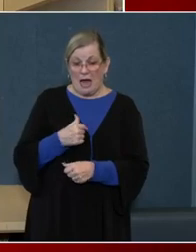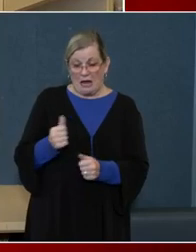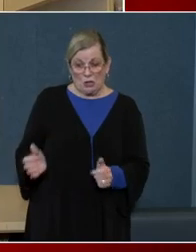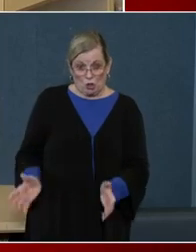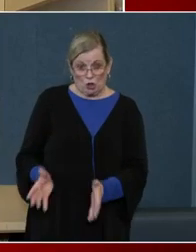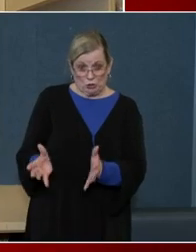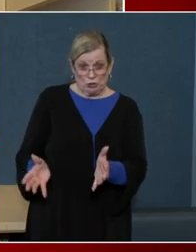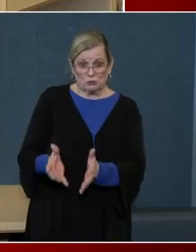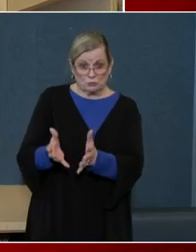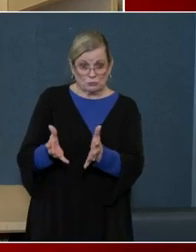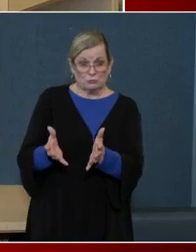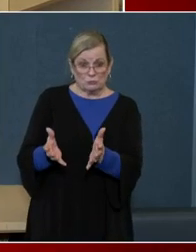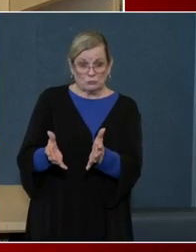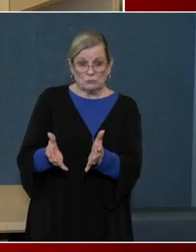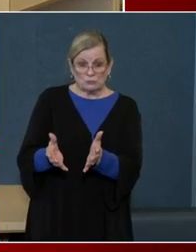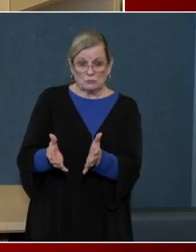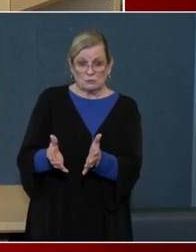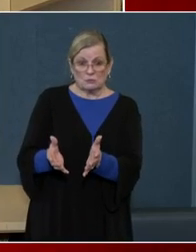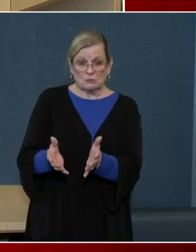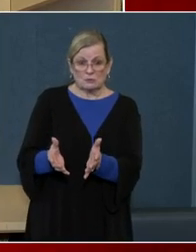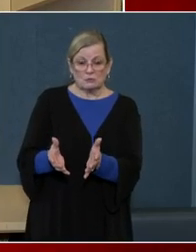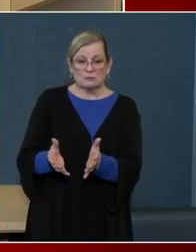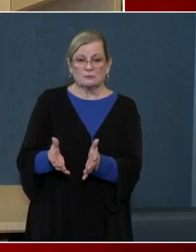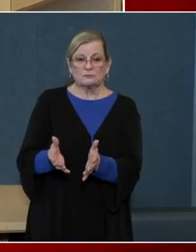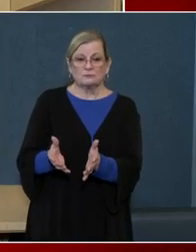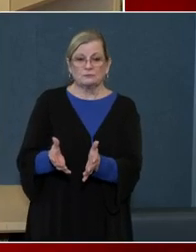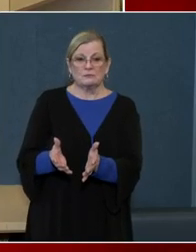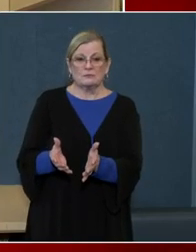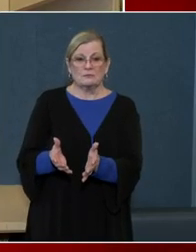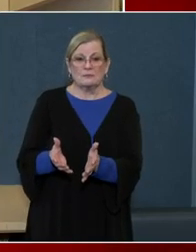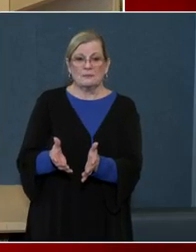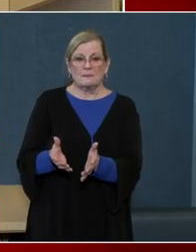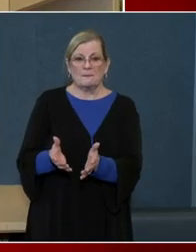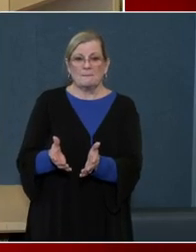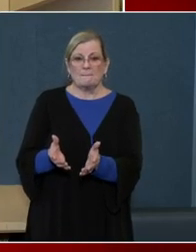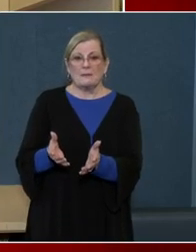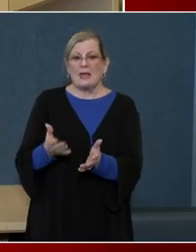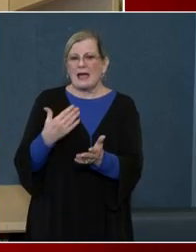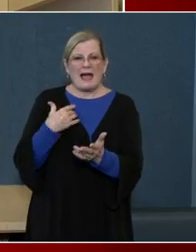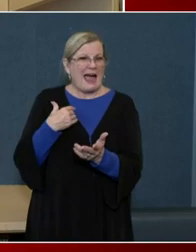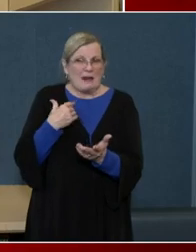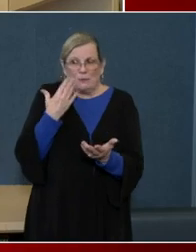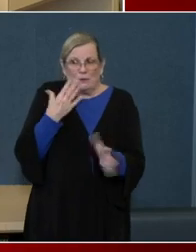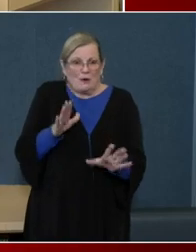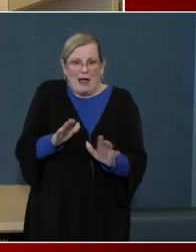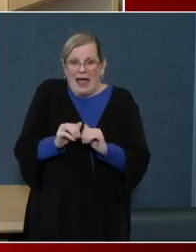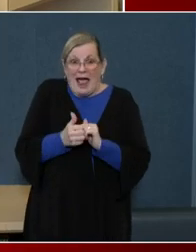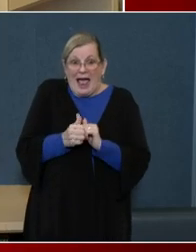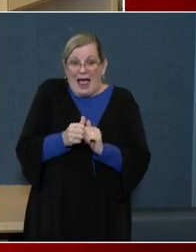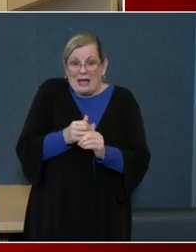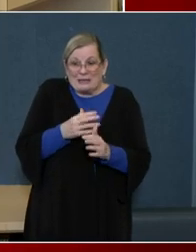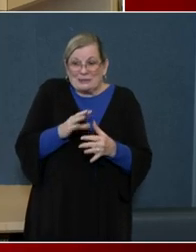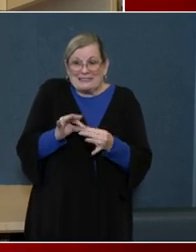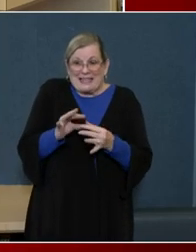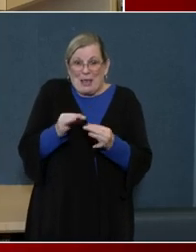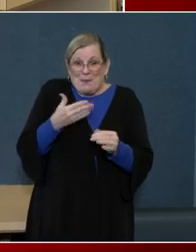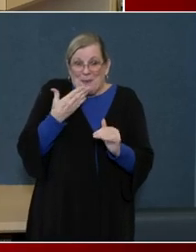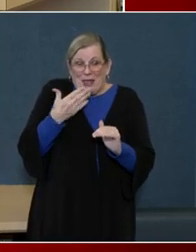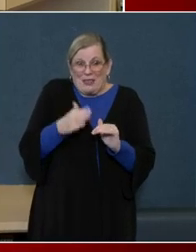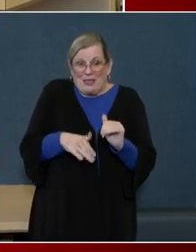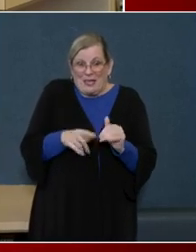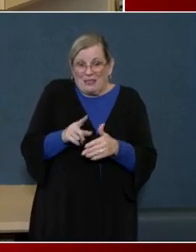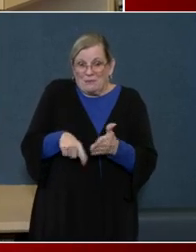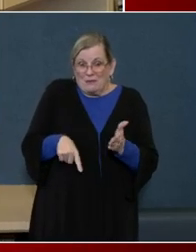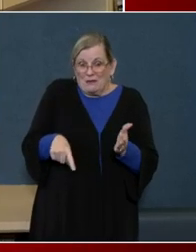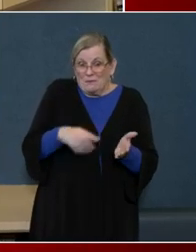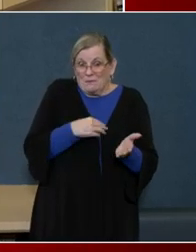what I would encourage you to say, and the mayor has given an excellent. I don't know how we state it any more eloquently than the mayor has already discussed. In the District